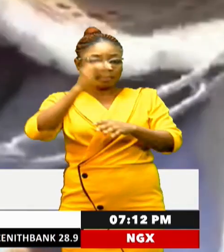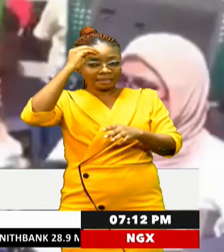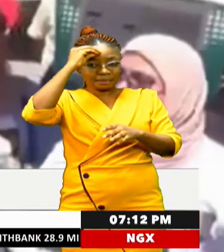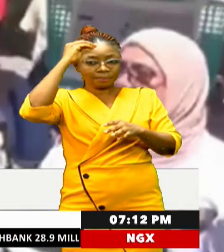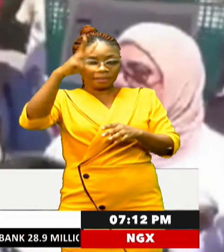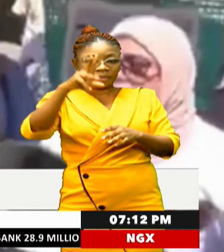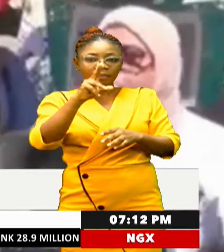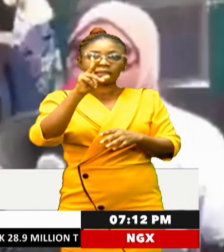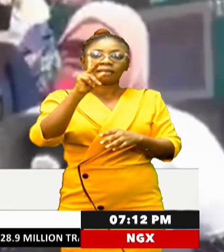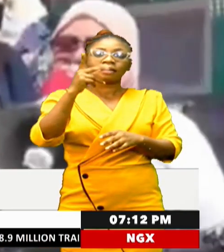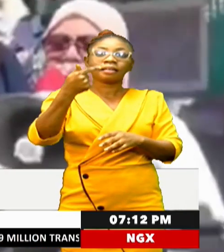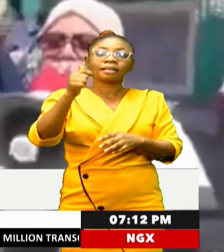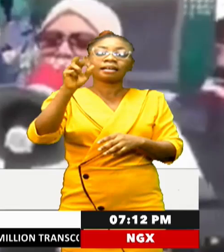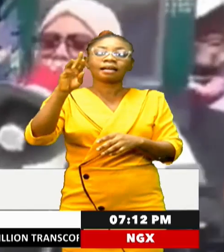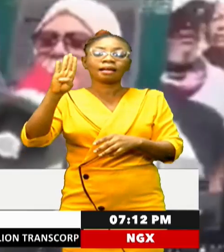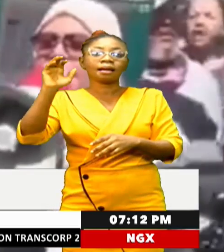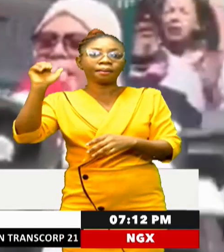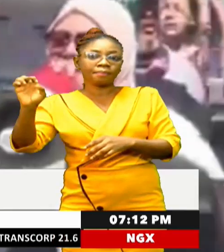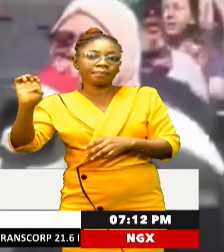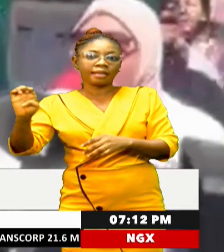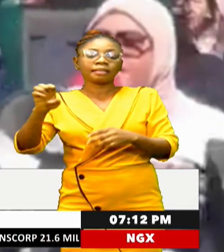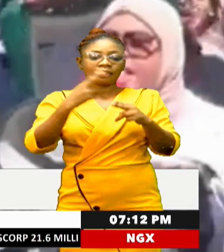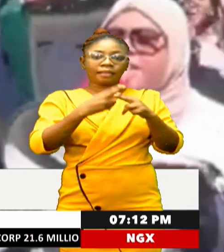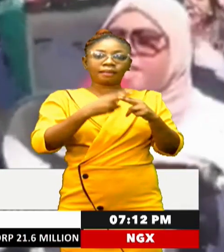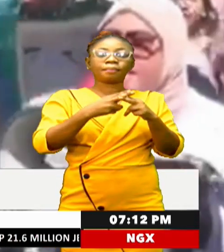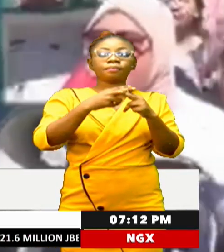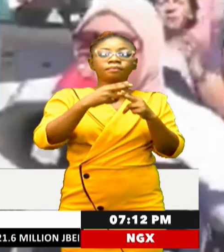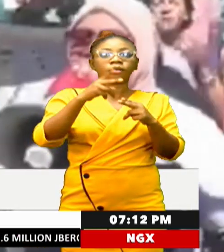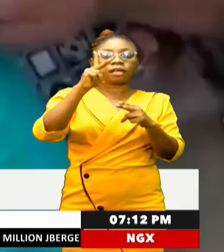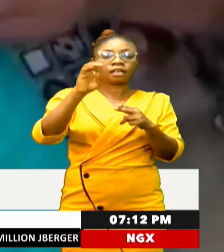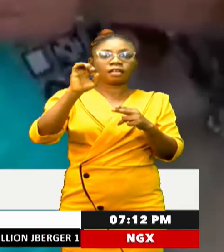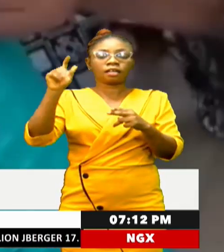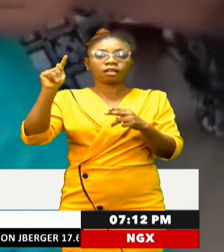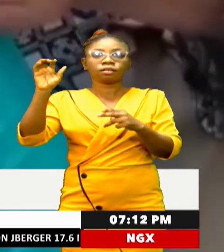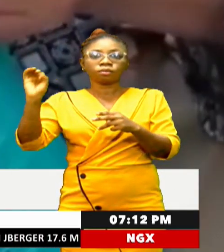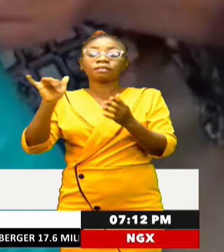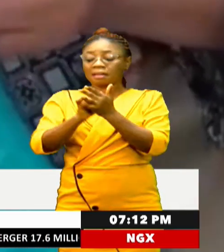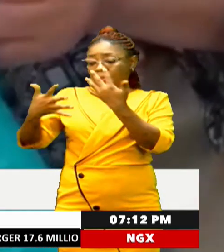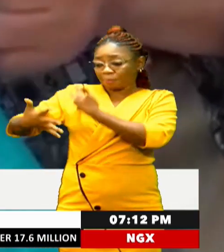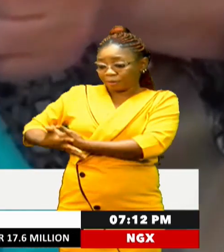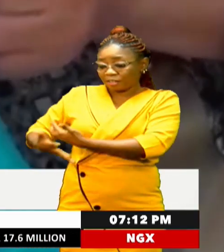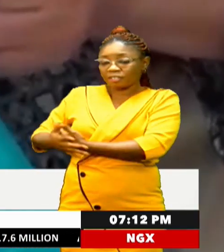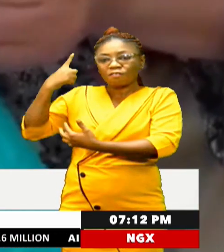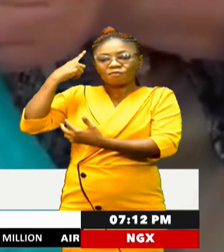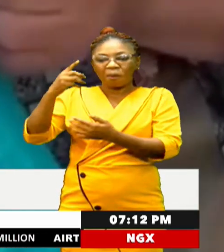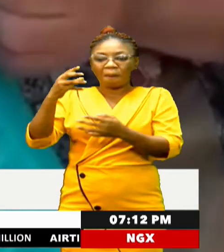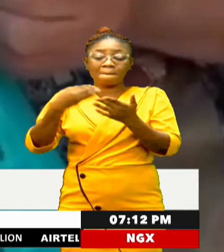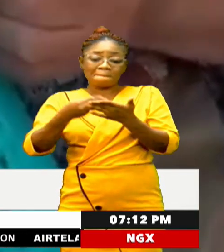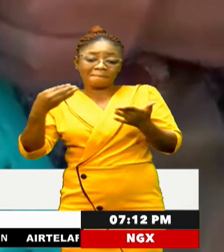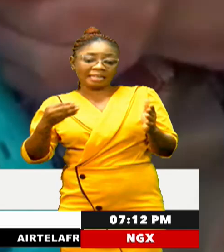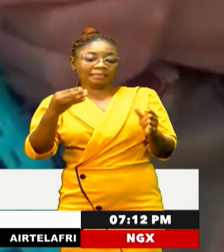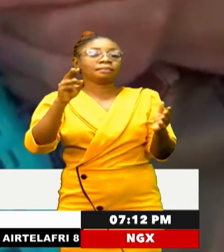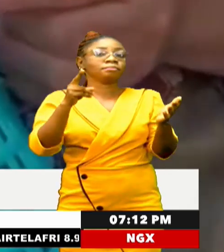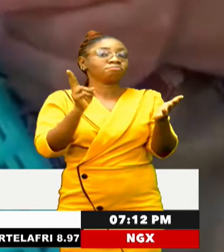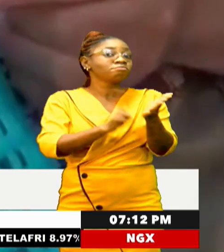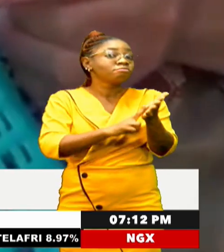Garbi, better known by his stage name Ketu Rhyme, were given jail time for allegedly buying signatures of